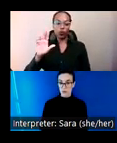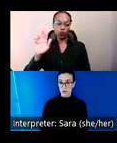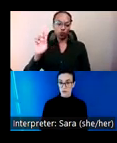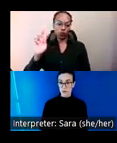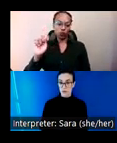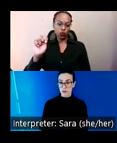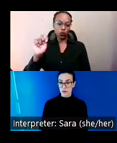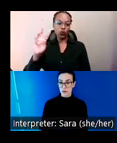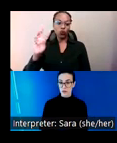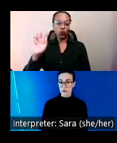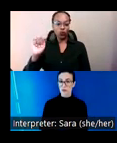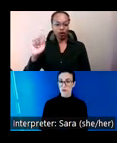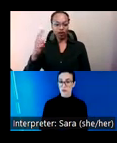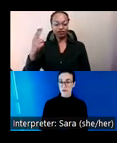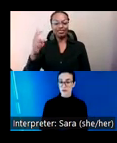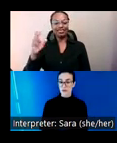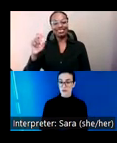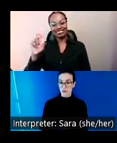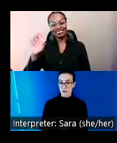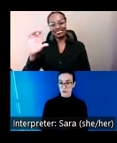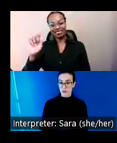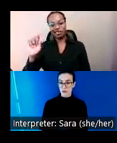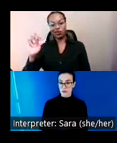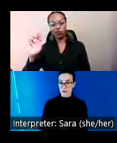www.courtwatchdc.org for more information.